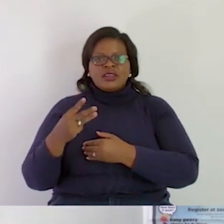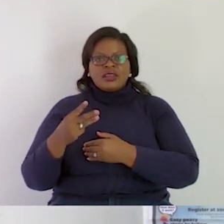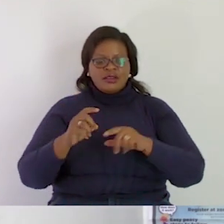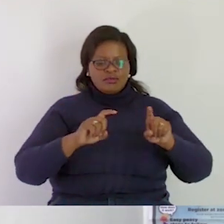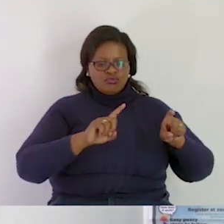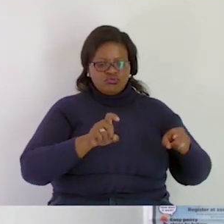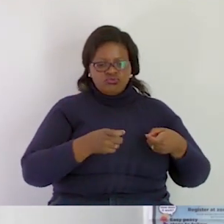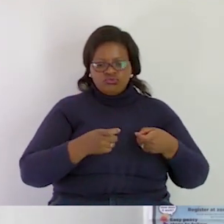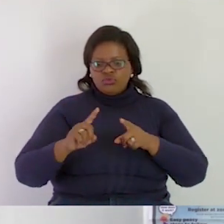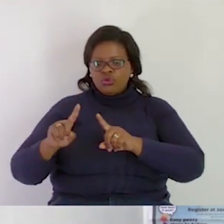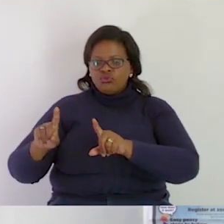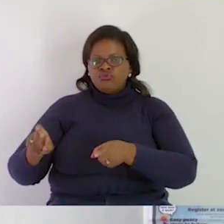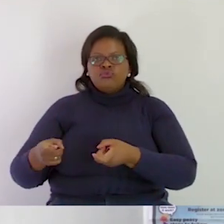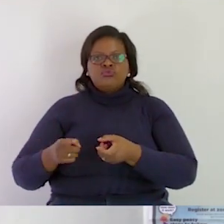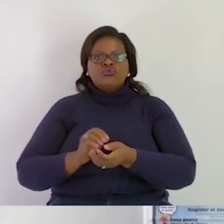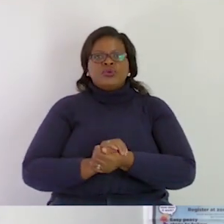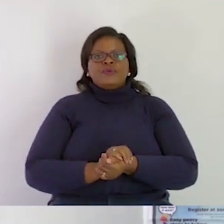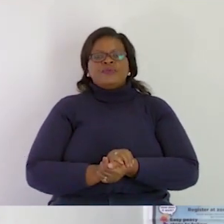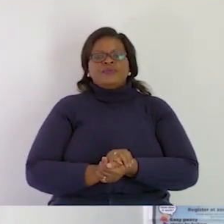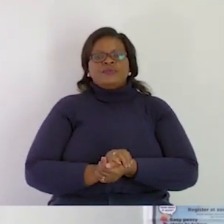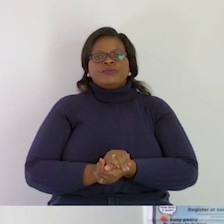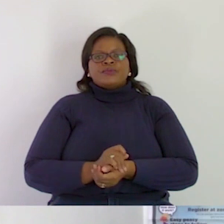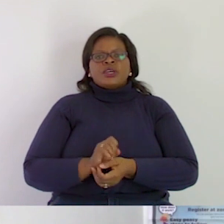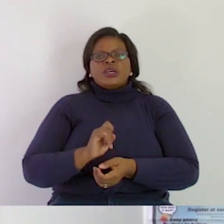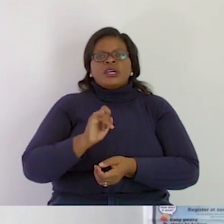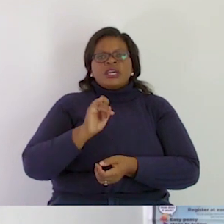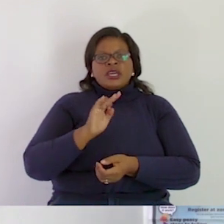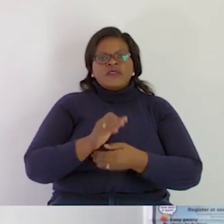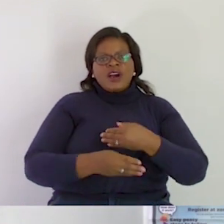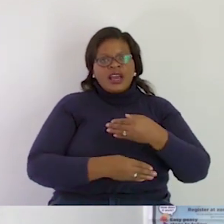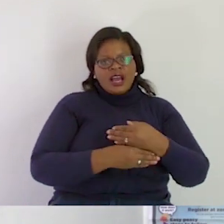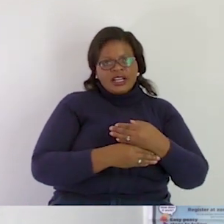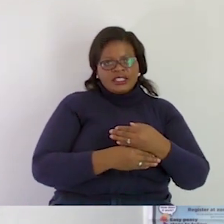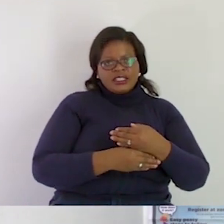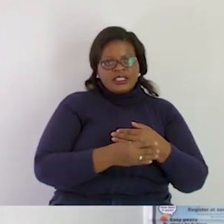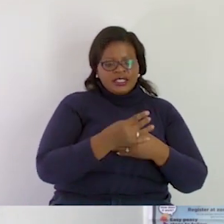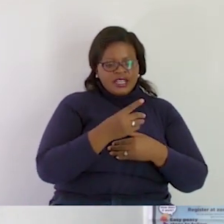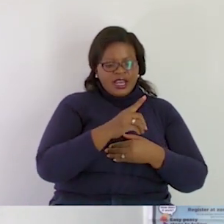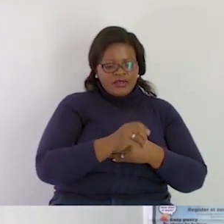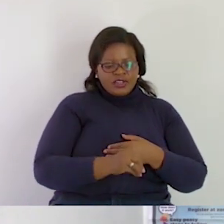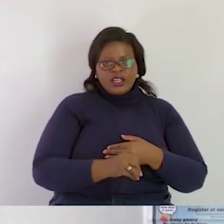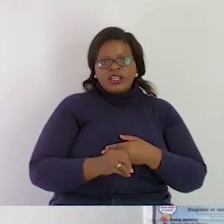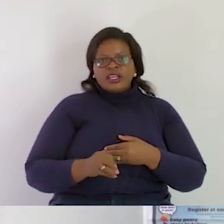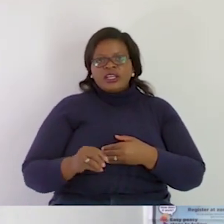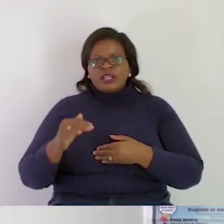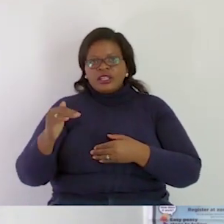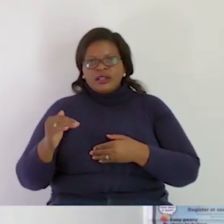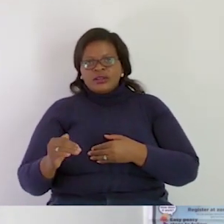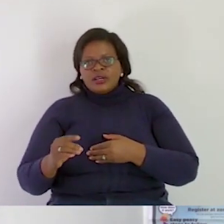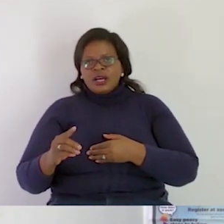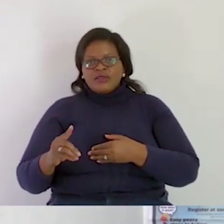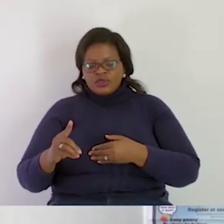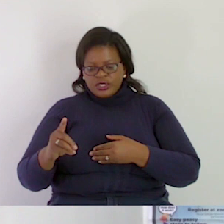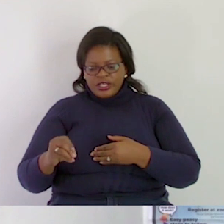this. So if I add 2 to 8, I'll get a 10. If I add 7 to 3,